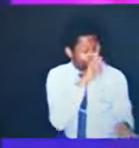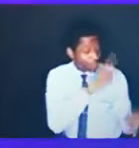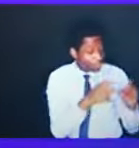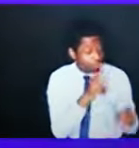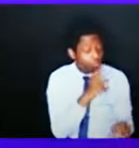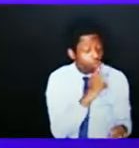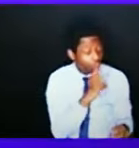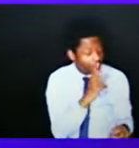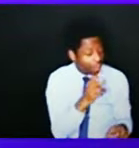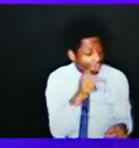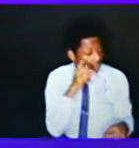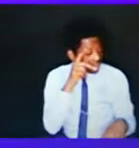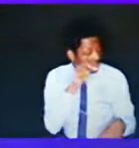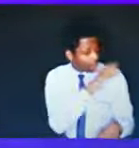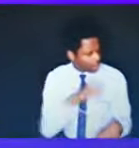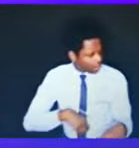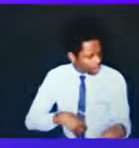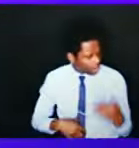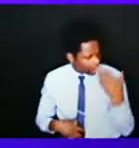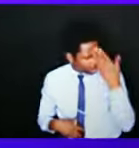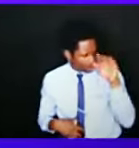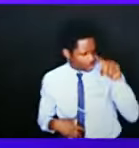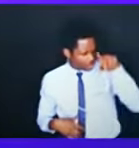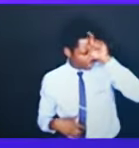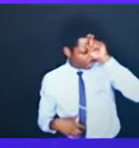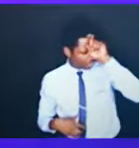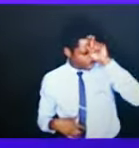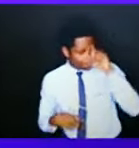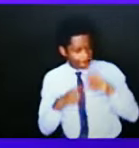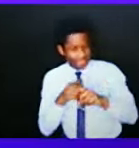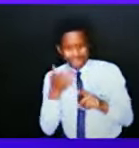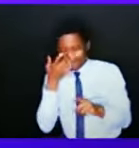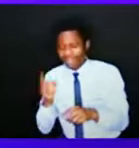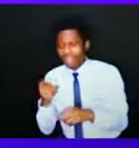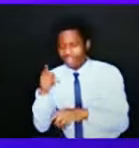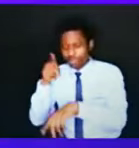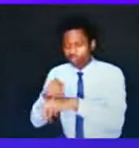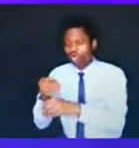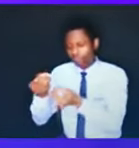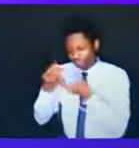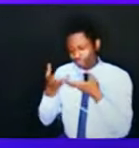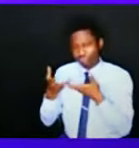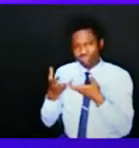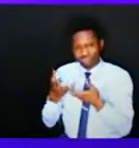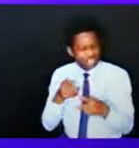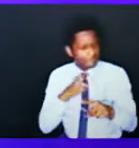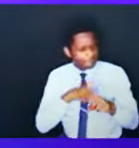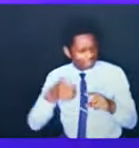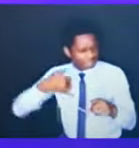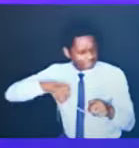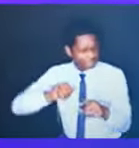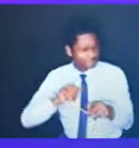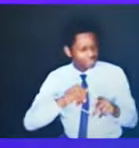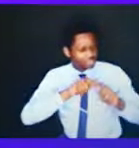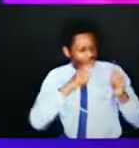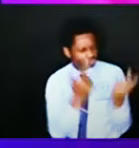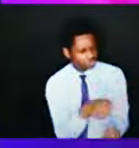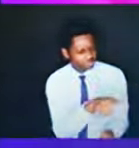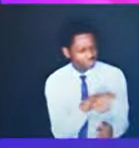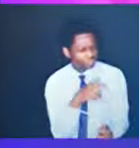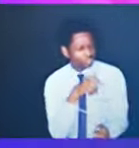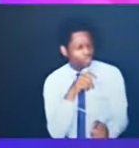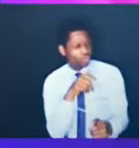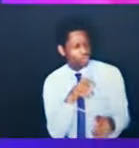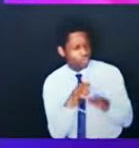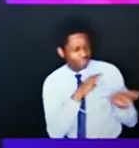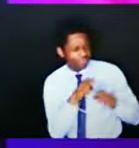Christo. Nevertheless, God was not pleased with most of them. Their bodies were scattered in the wilderness. Nanso wo